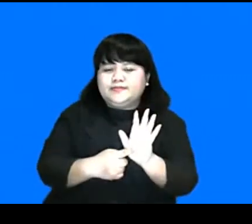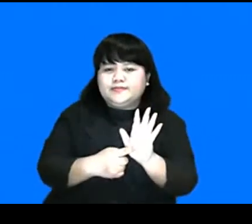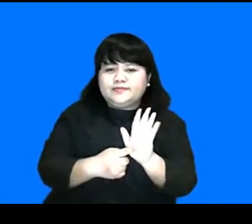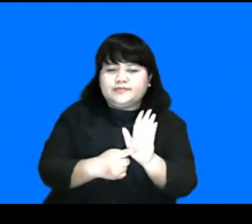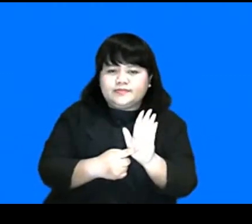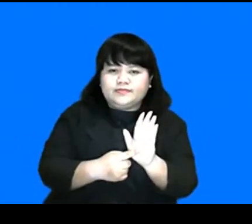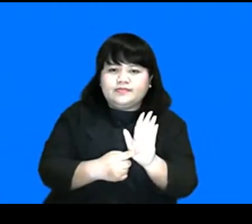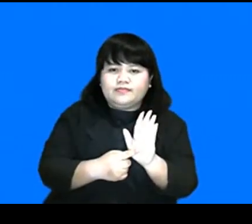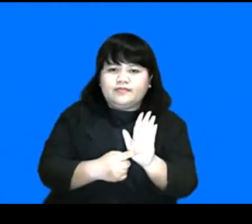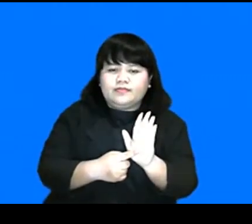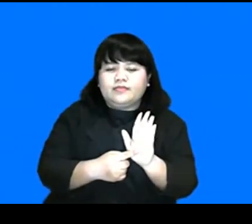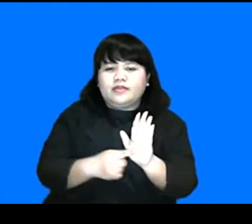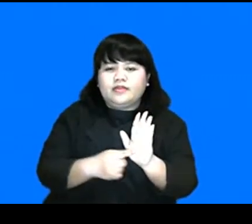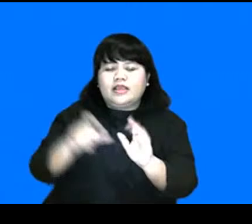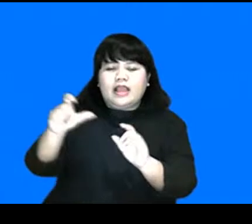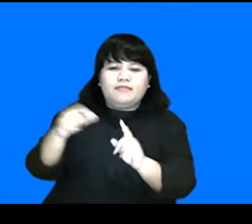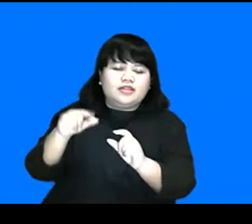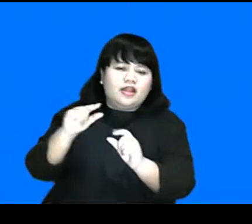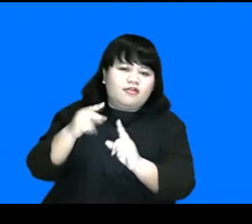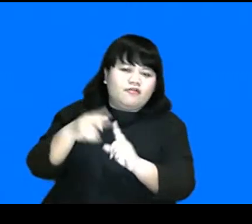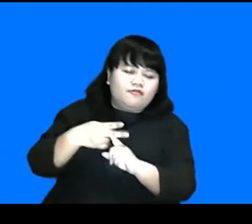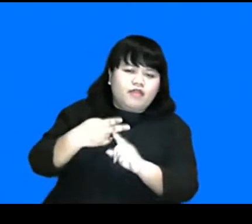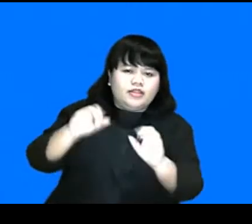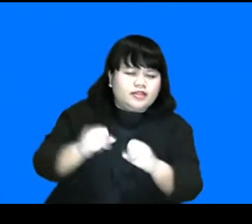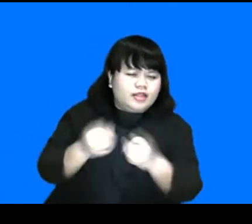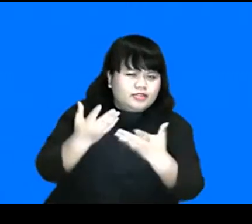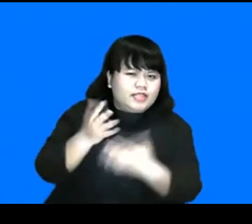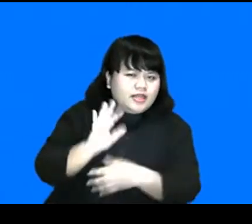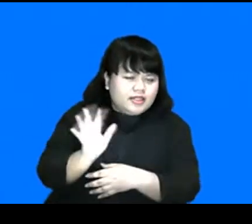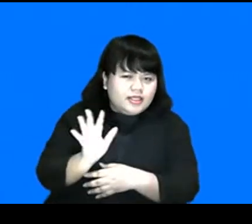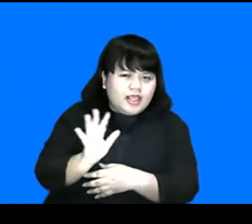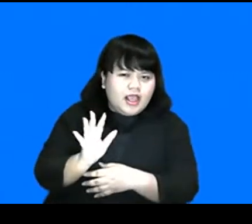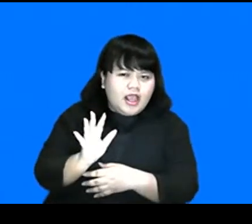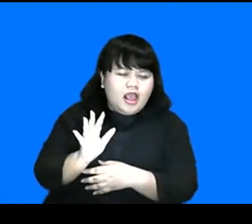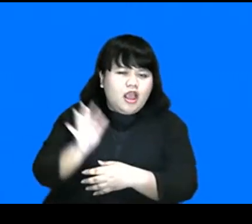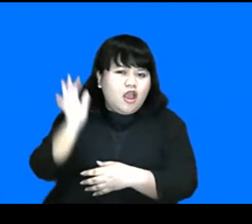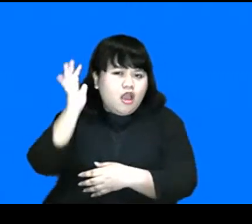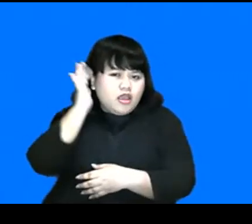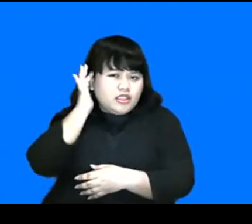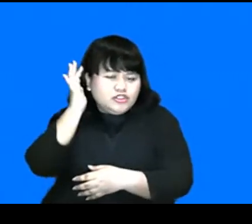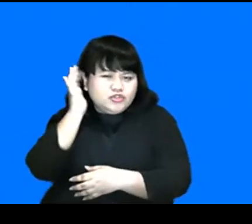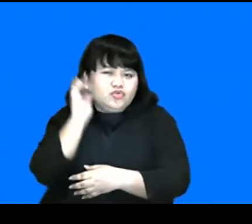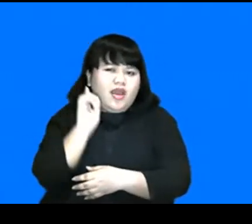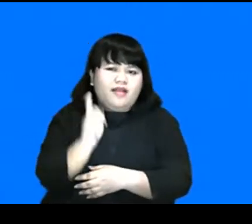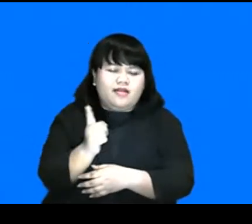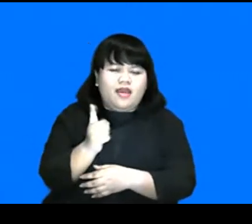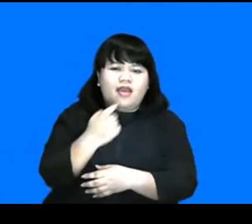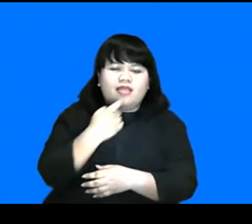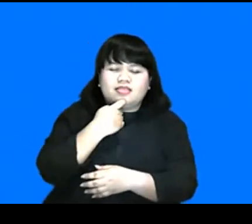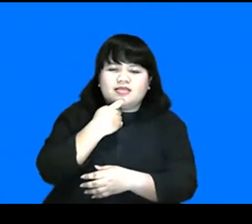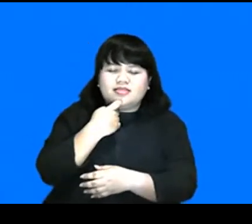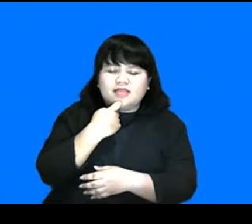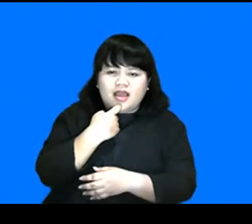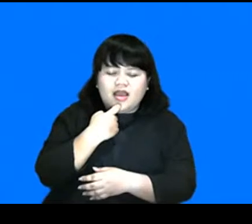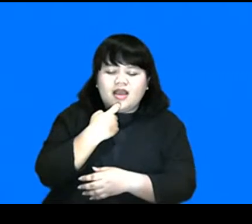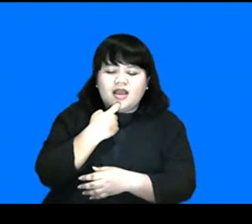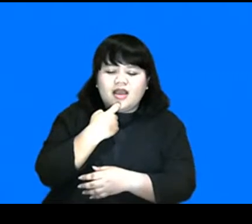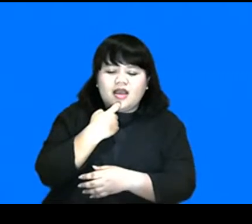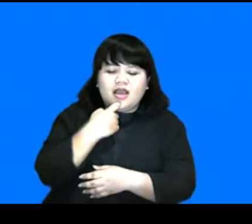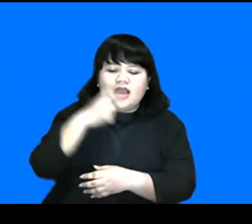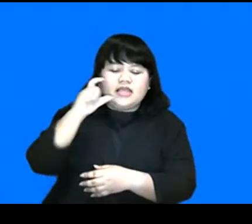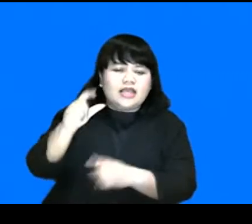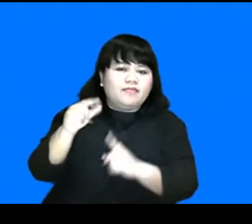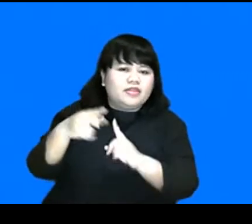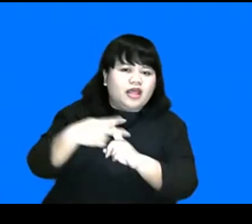the scale that the rumor mongering and the fear mongering about capital flight has been talked about. Mm-hmm. So it's not a